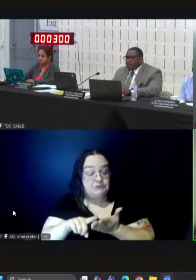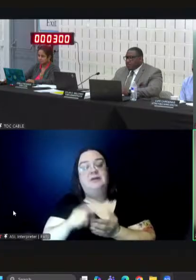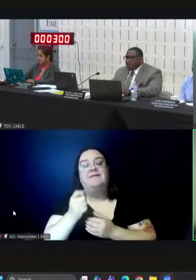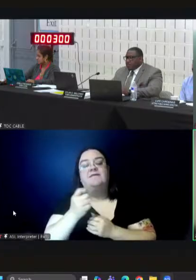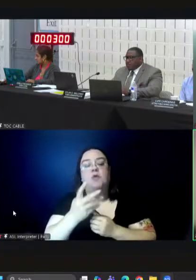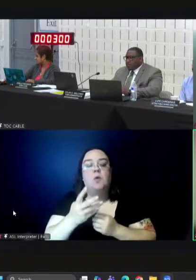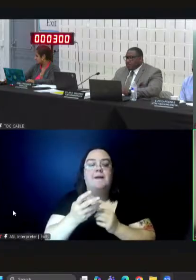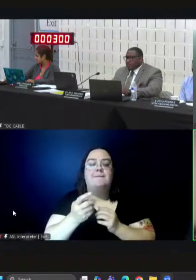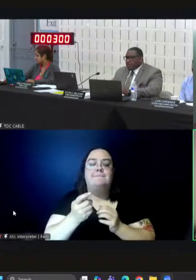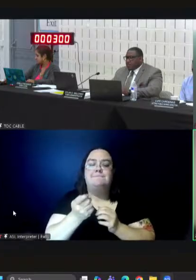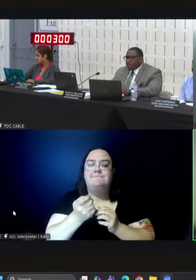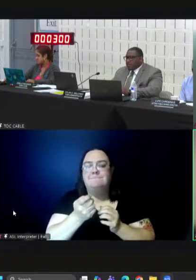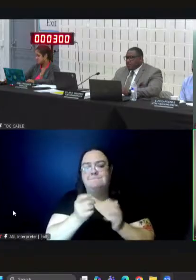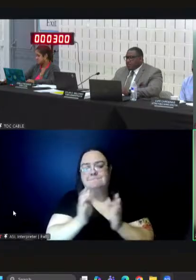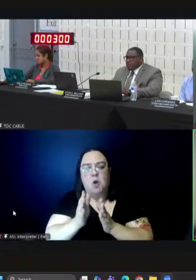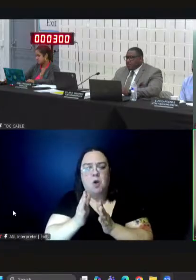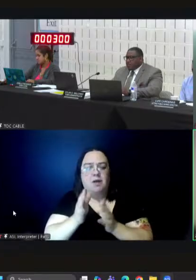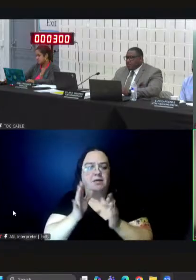comments from the inspector.